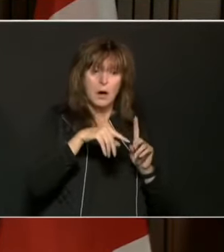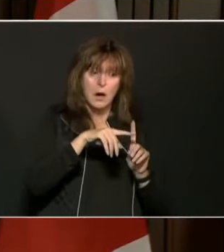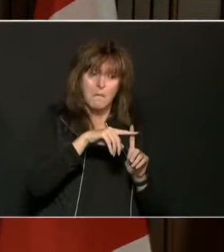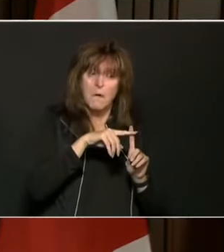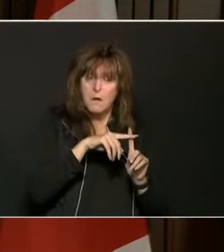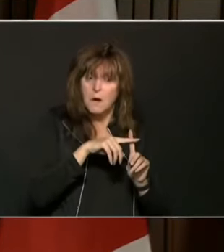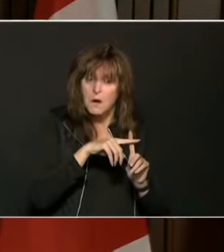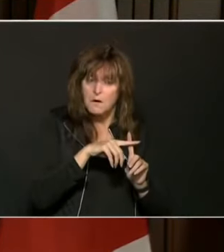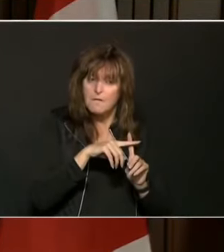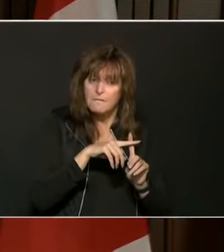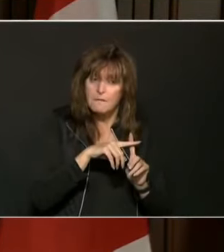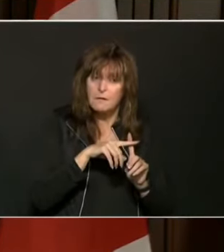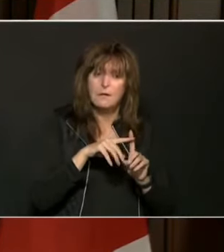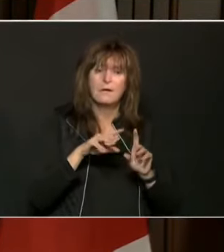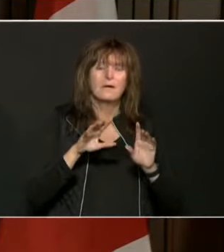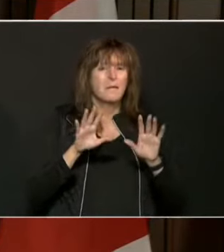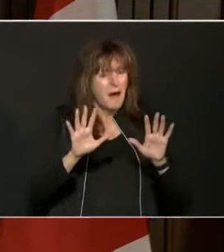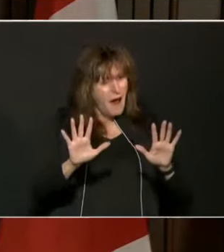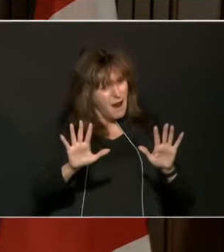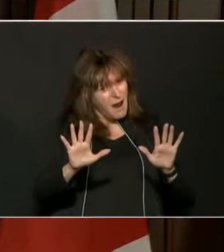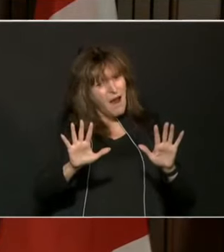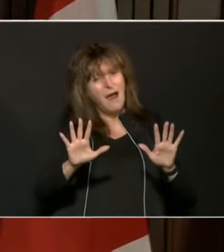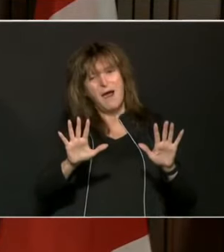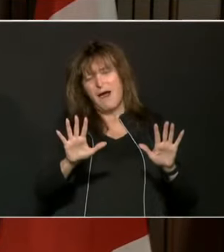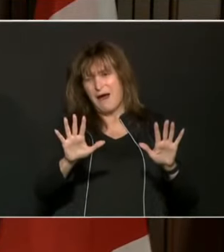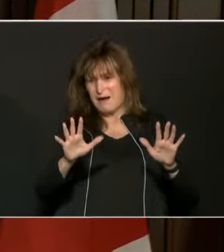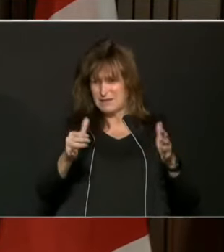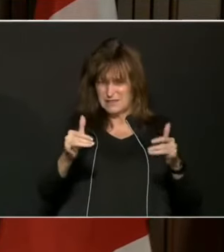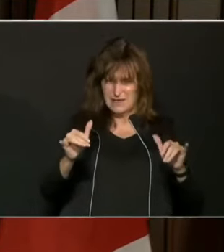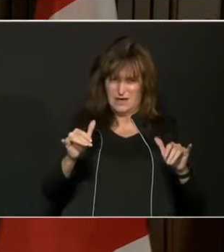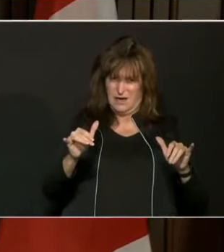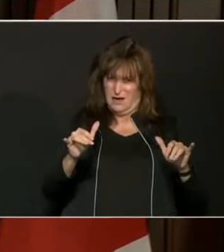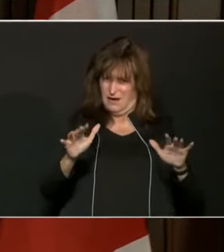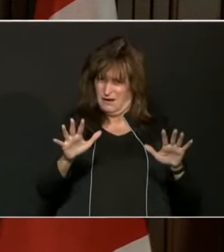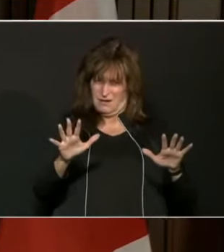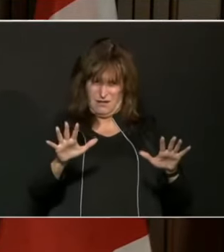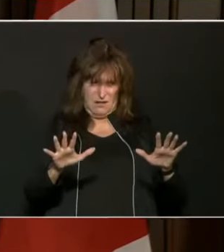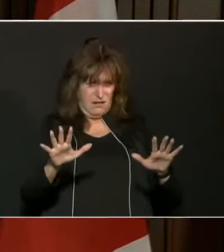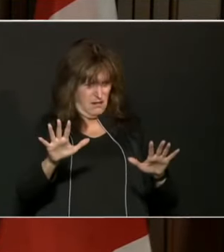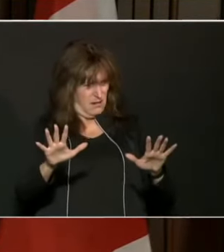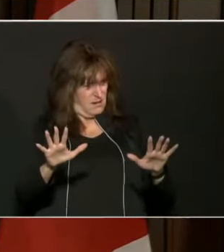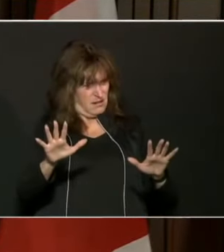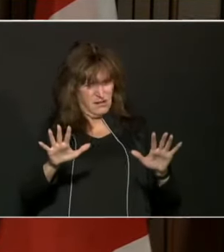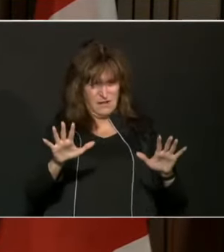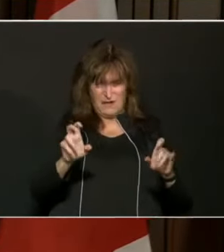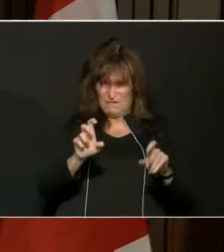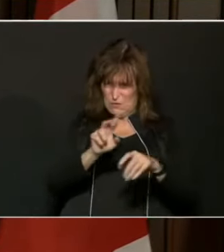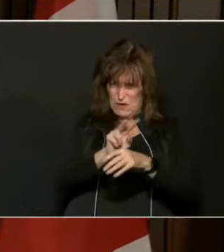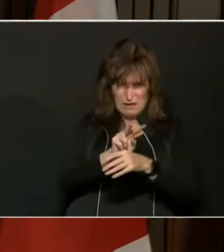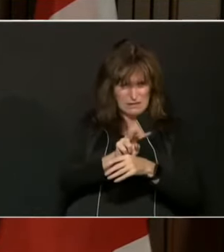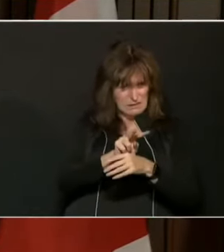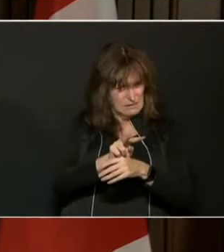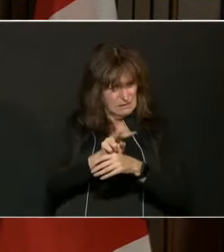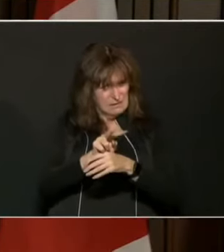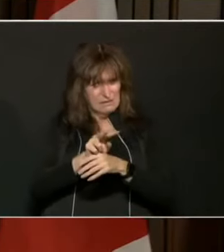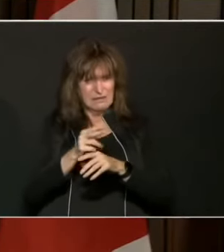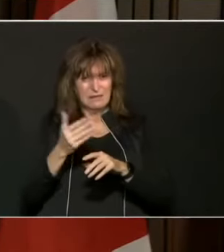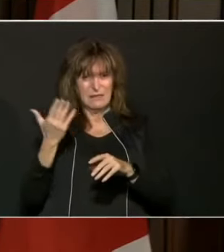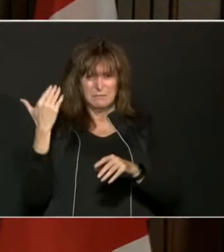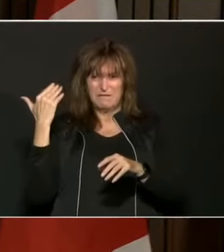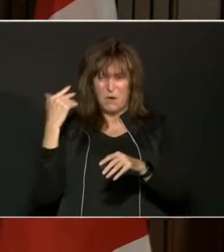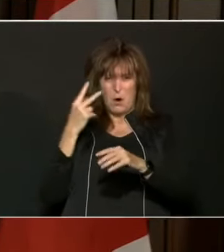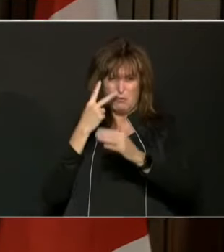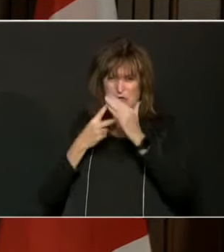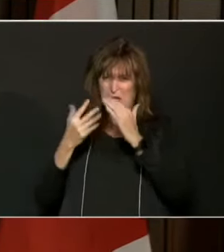precarious, and we have to watch that. And we're not as bad as we were, but we're not out of the woods yet in this